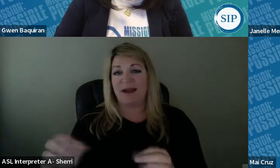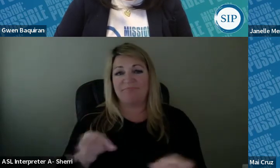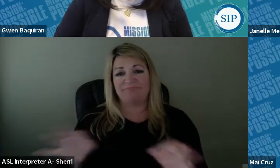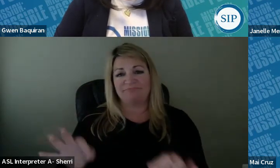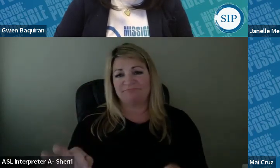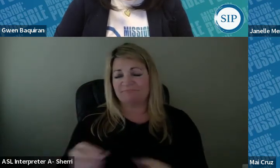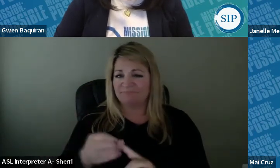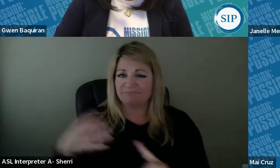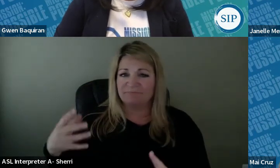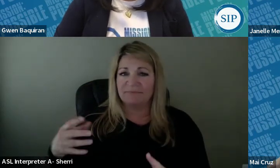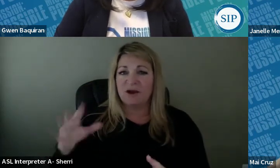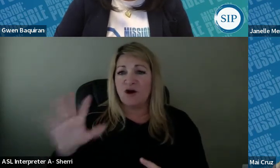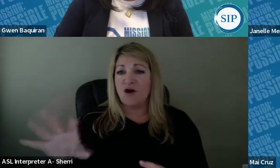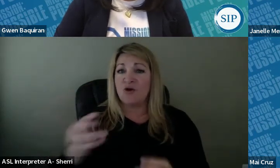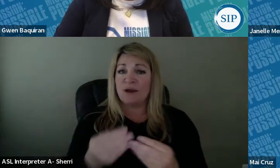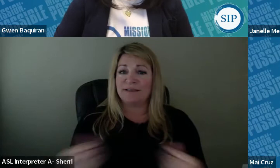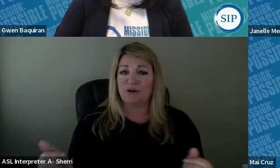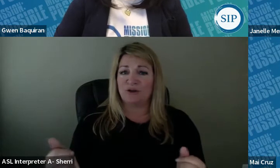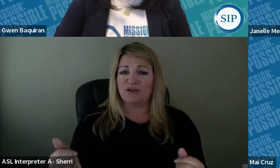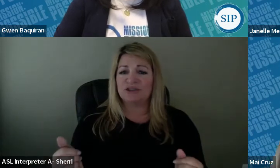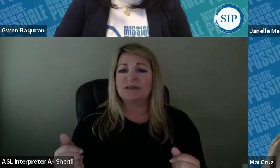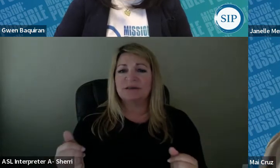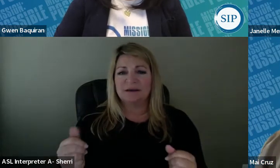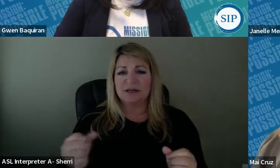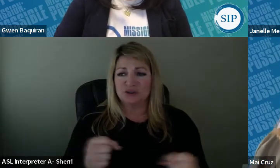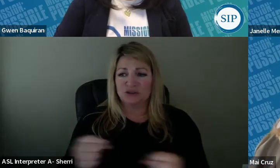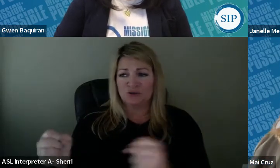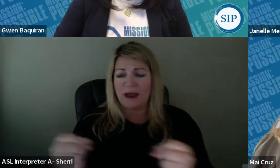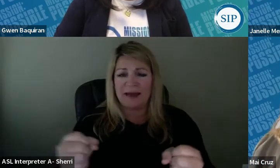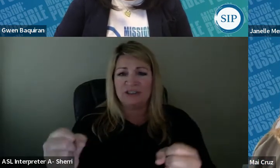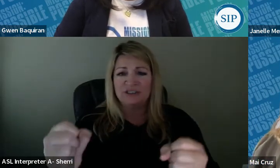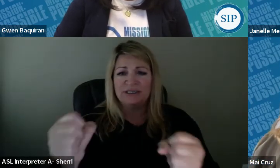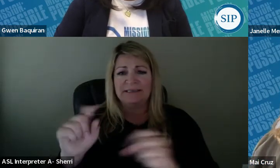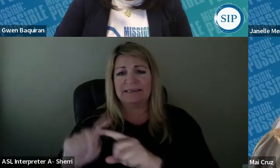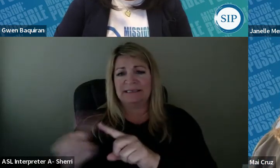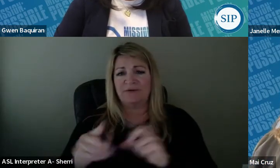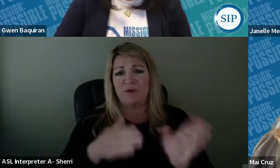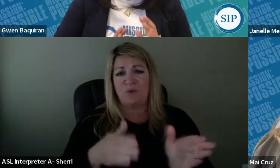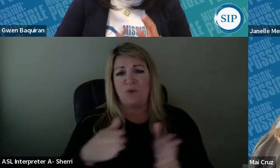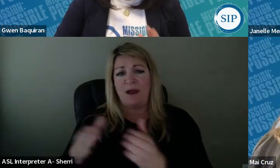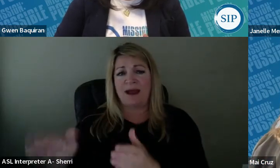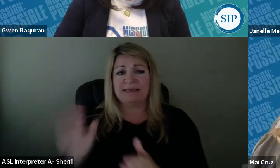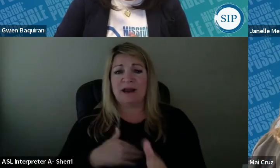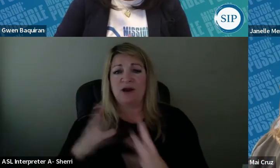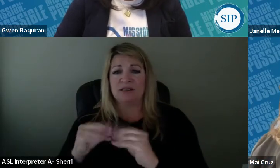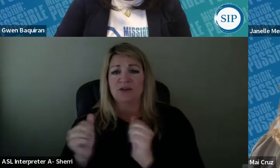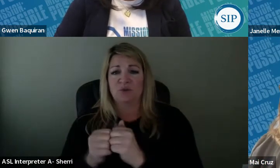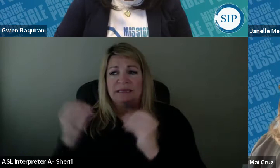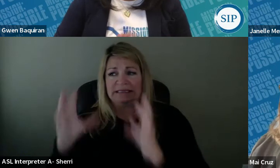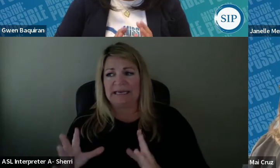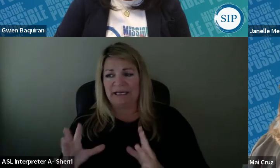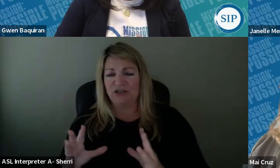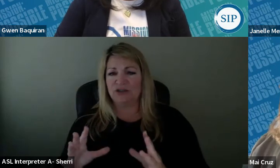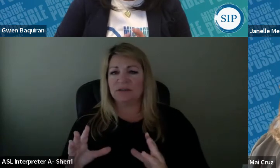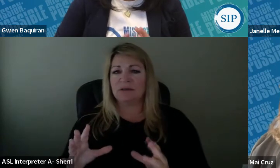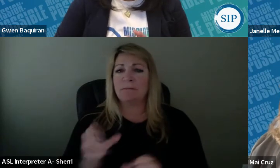those dispute resolution strategies in all our in the sessions that we have with the teachers, most especially Mai.